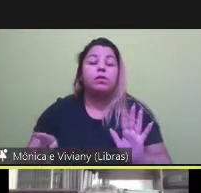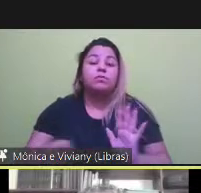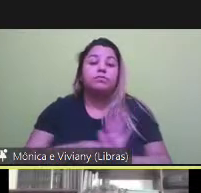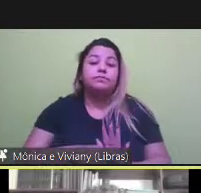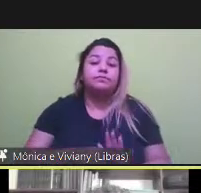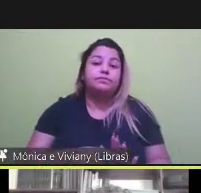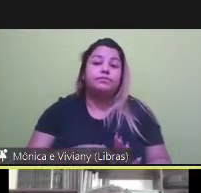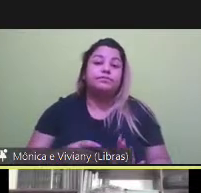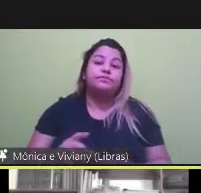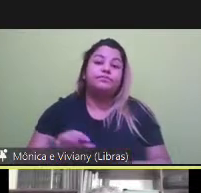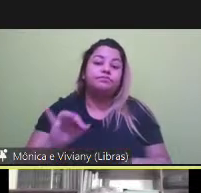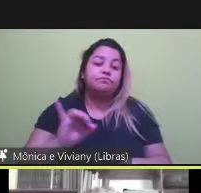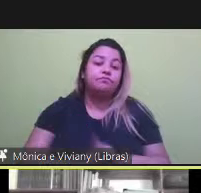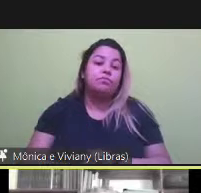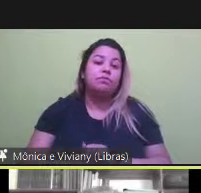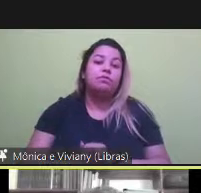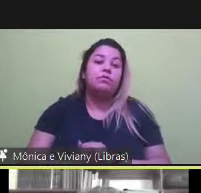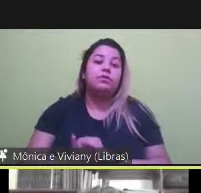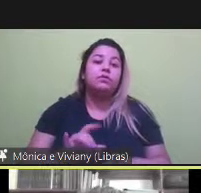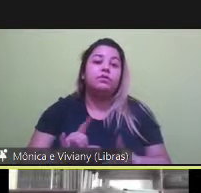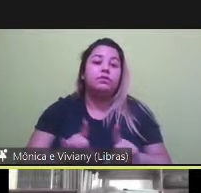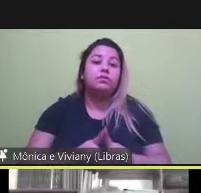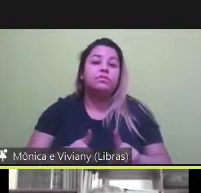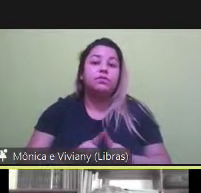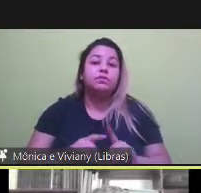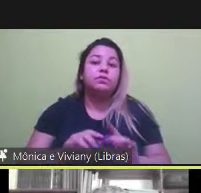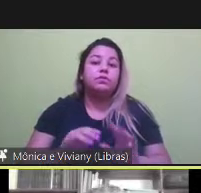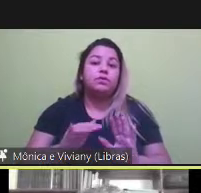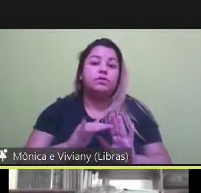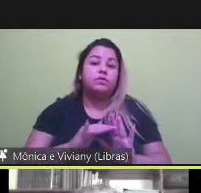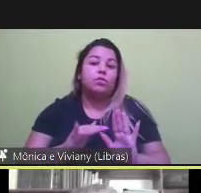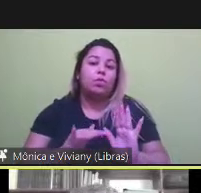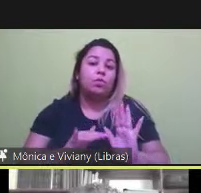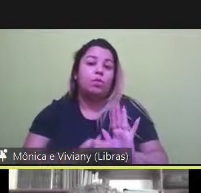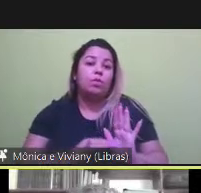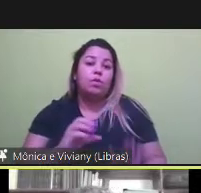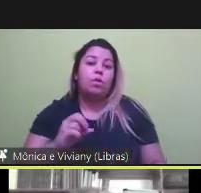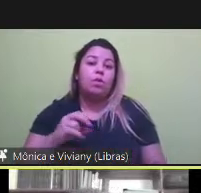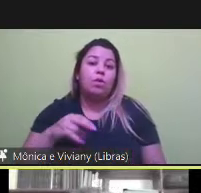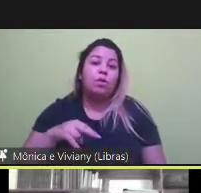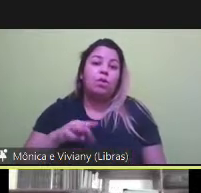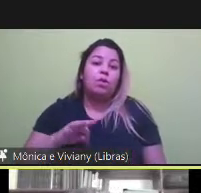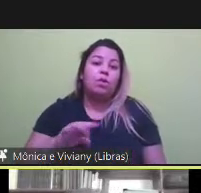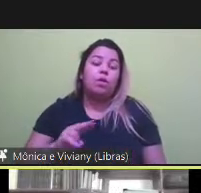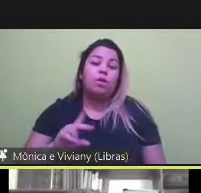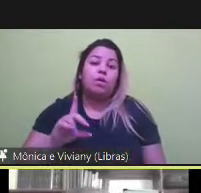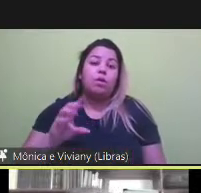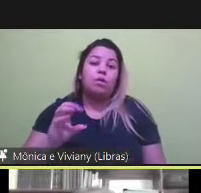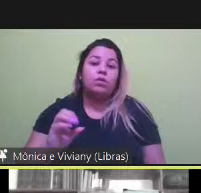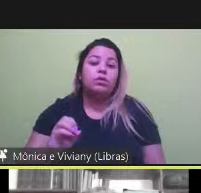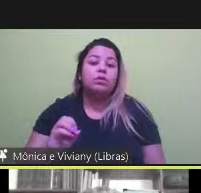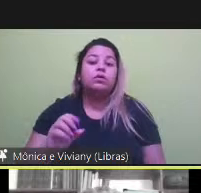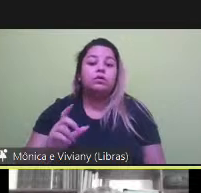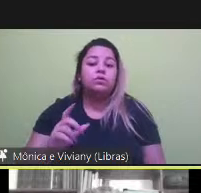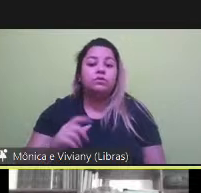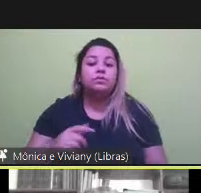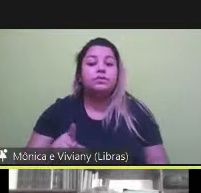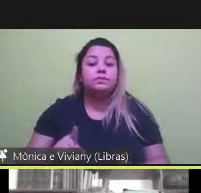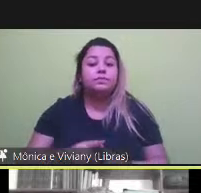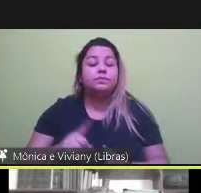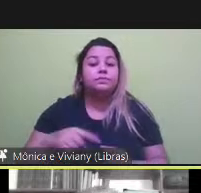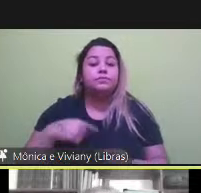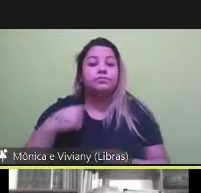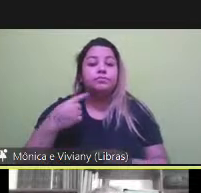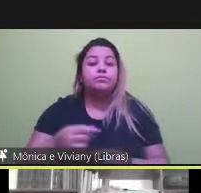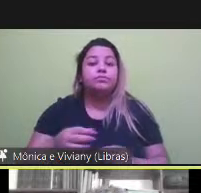were approached in an independent manner, one from another. And the content, with the exception of feeding and nutrition and